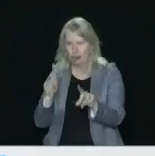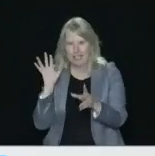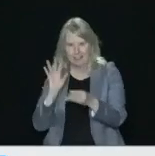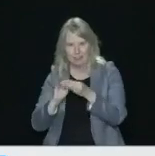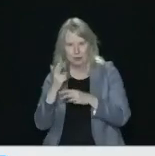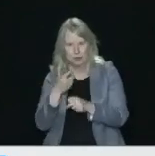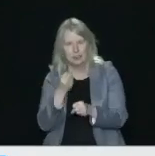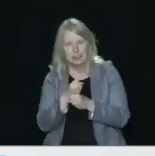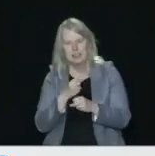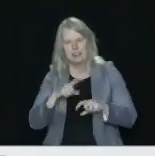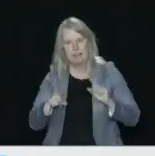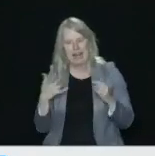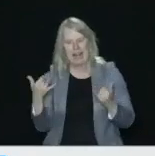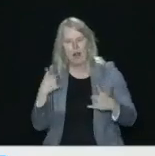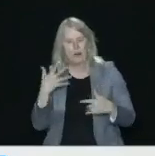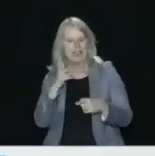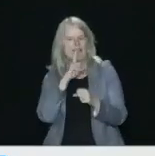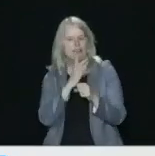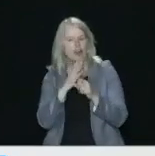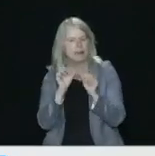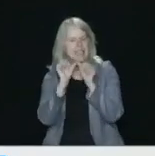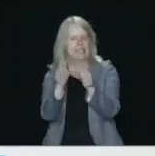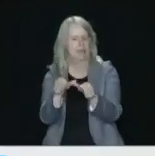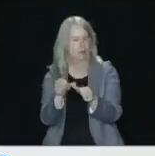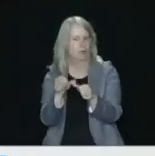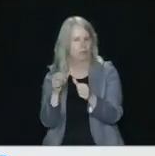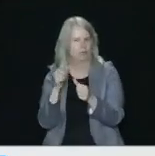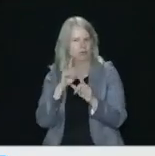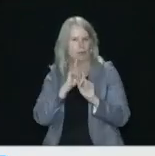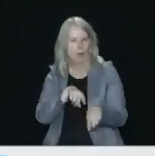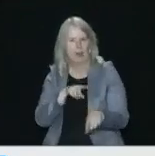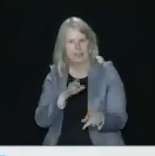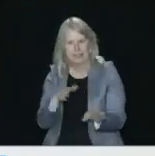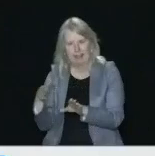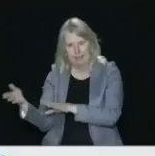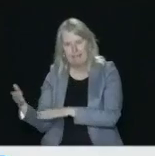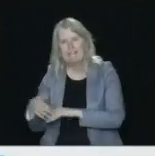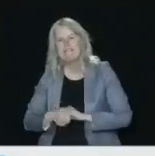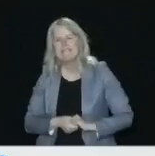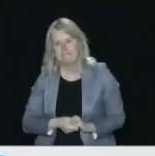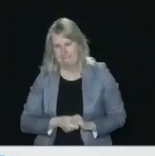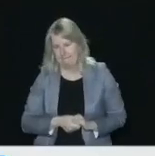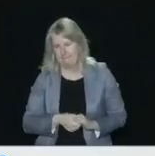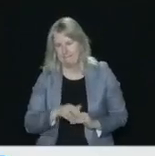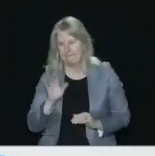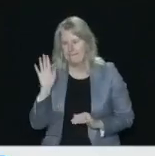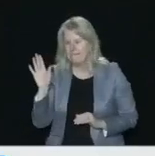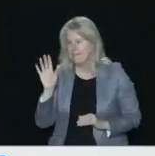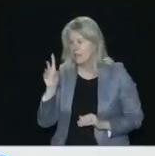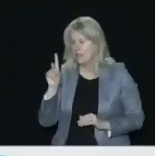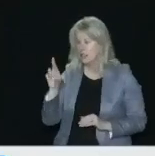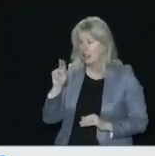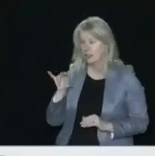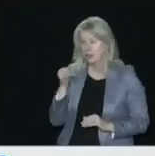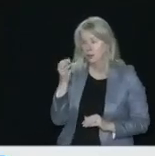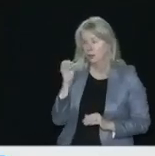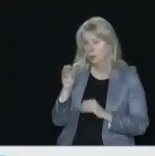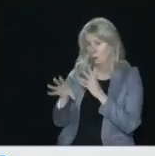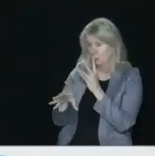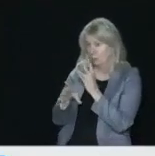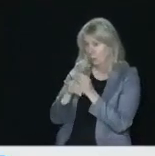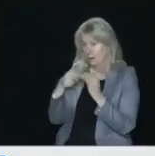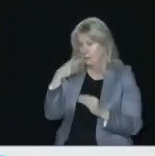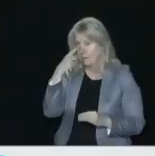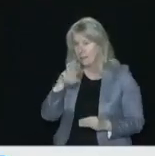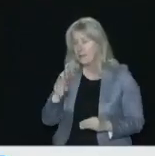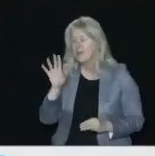and make sure as much as possible our sampling frame of which viruses get sequenced is robust going forwards,